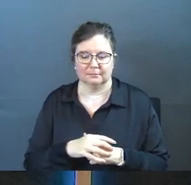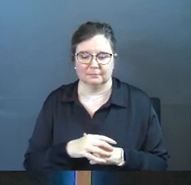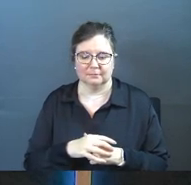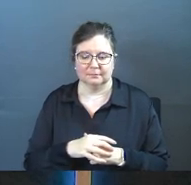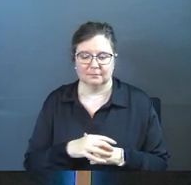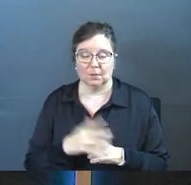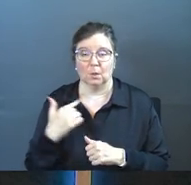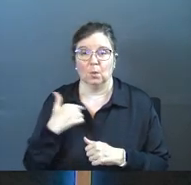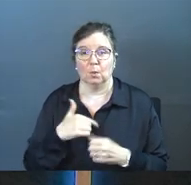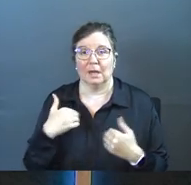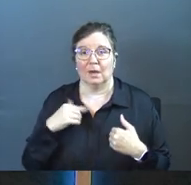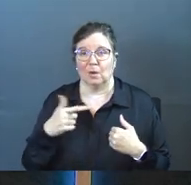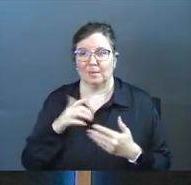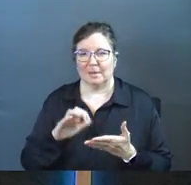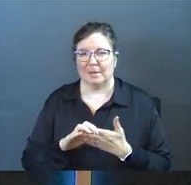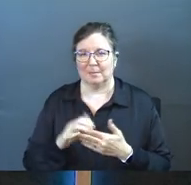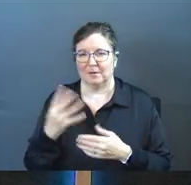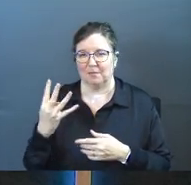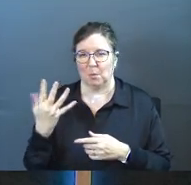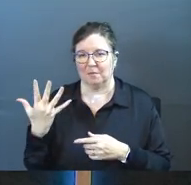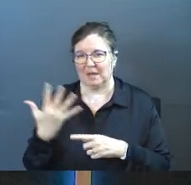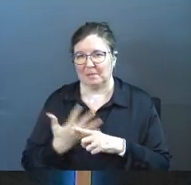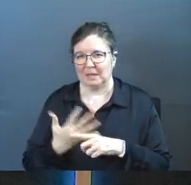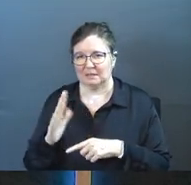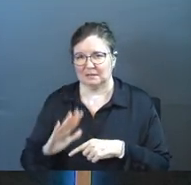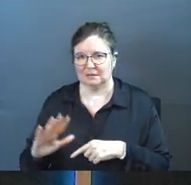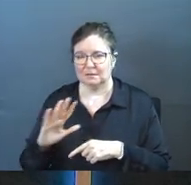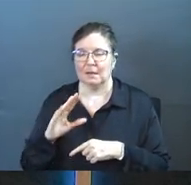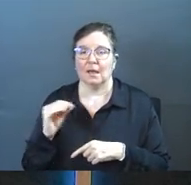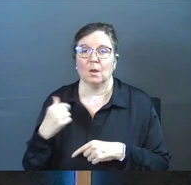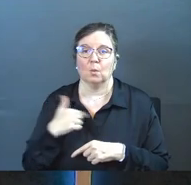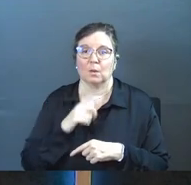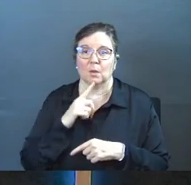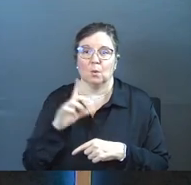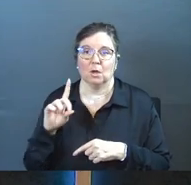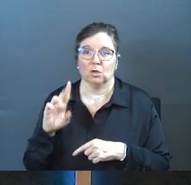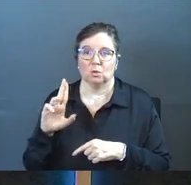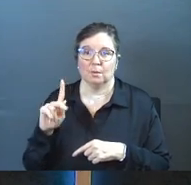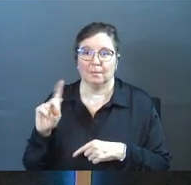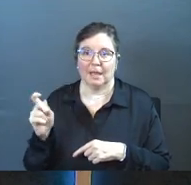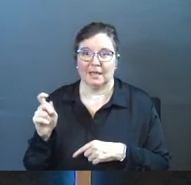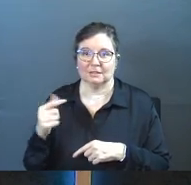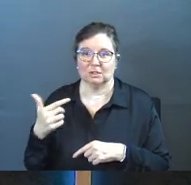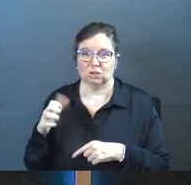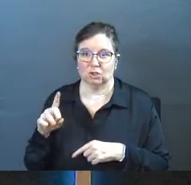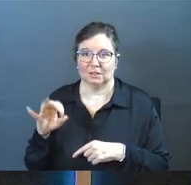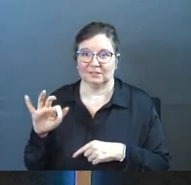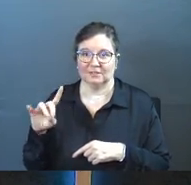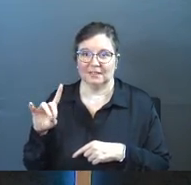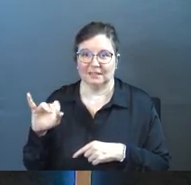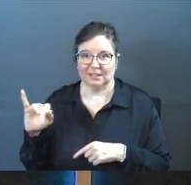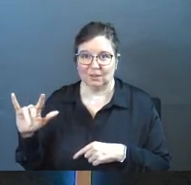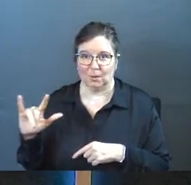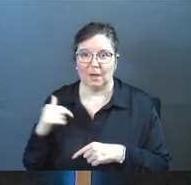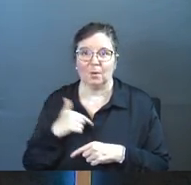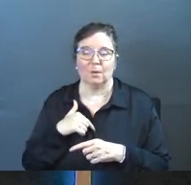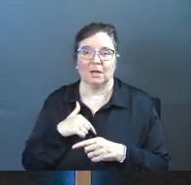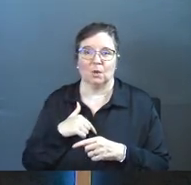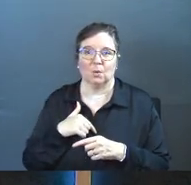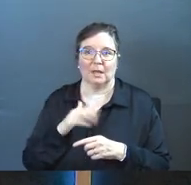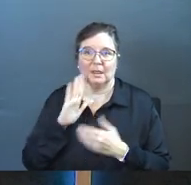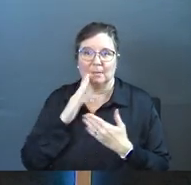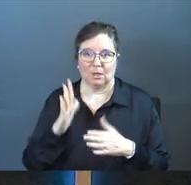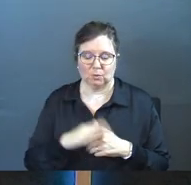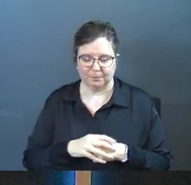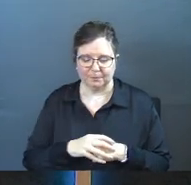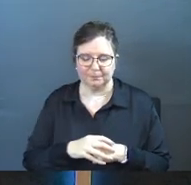very first one is we had only been married maybe 4 or 5 months, and we were at our duplex at Goodfield, Illinois, and we were in the master